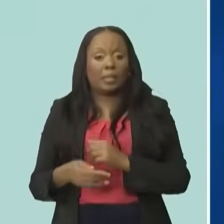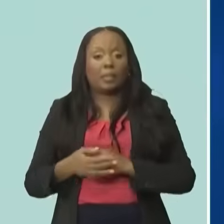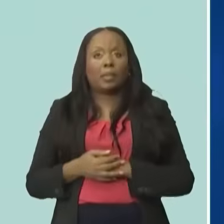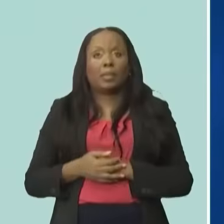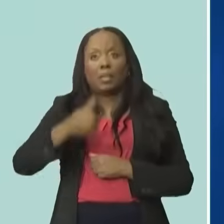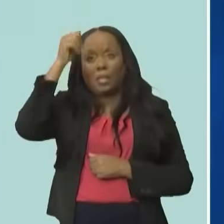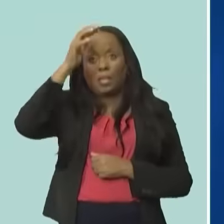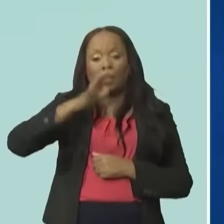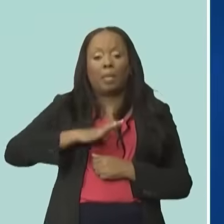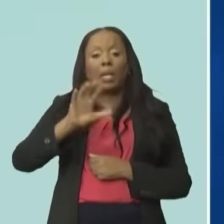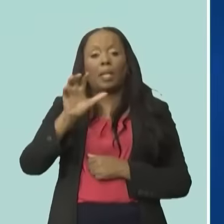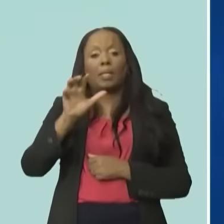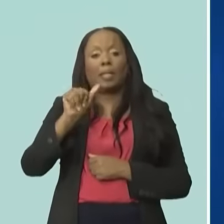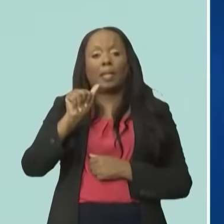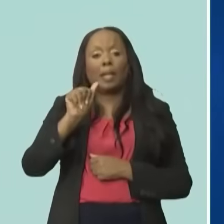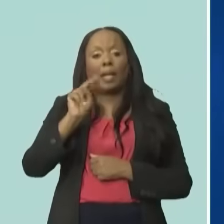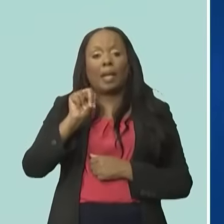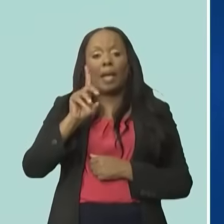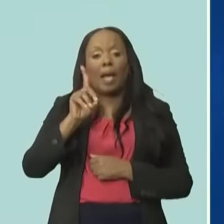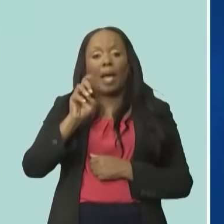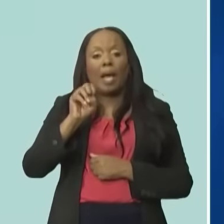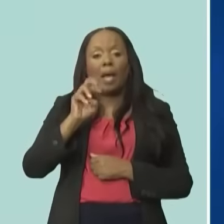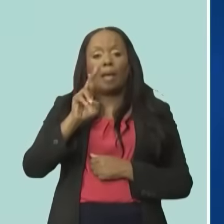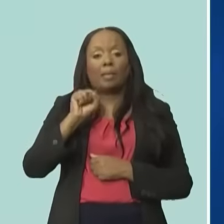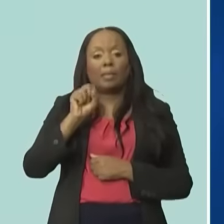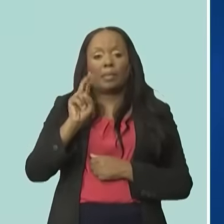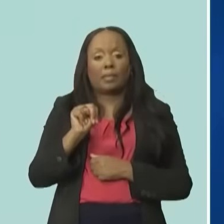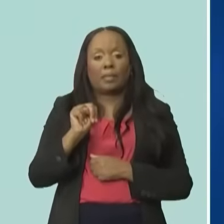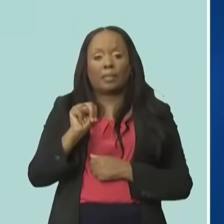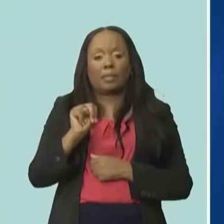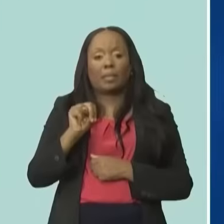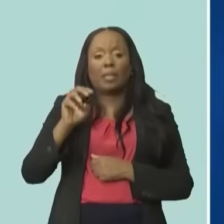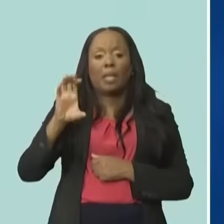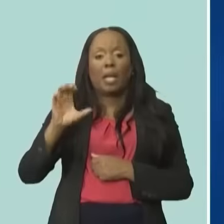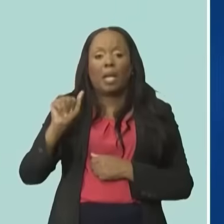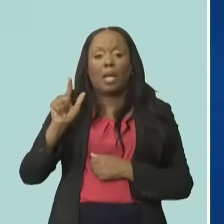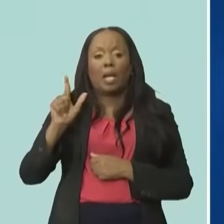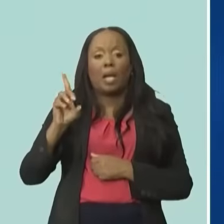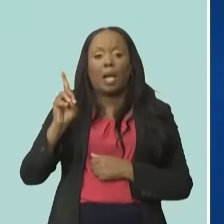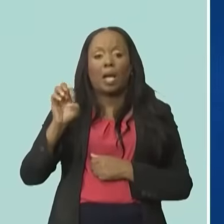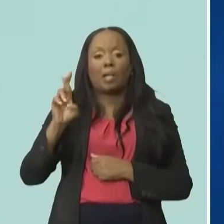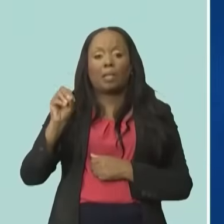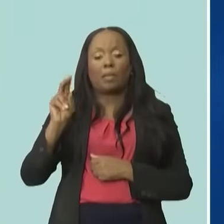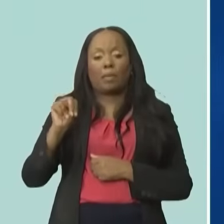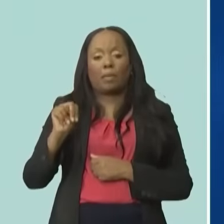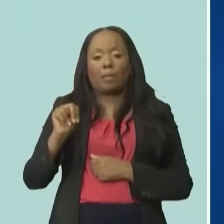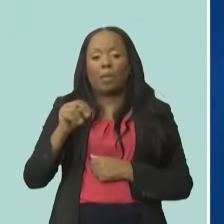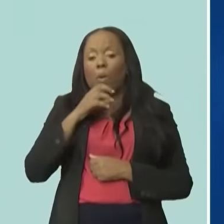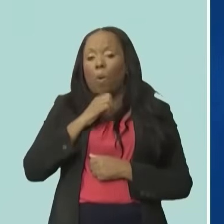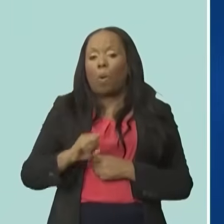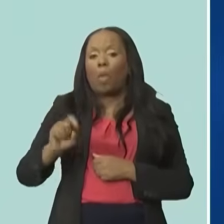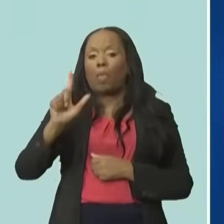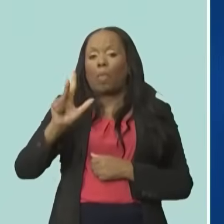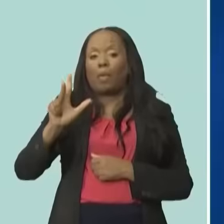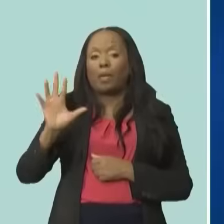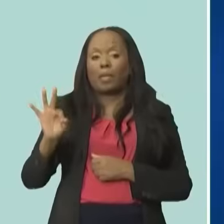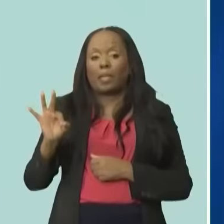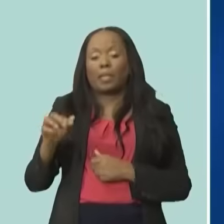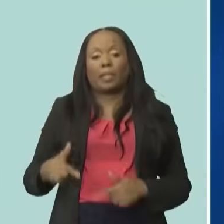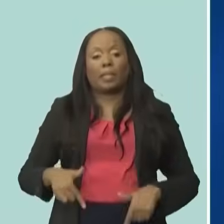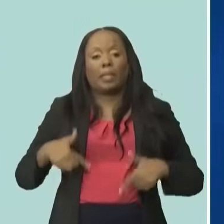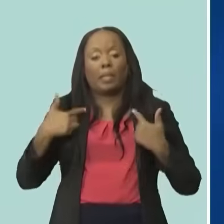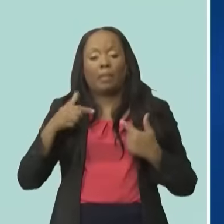Anderson Calderon, 39 years, of North Close, Wildy, St. Michael. Police Public Affairs and Communications